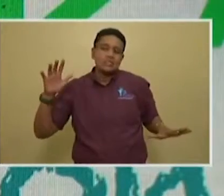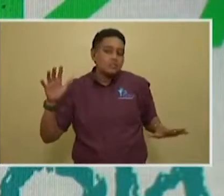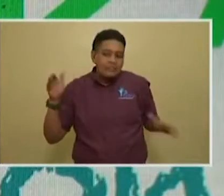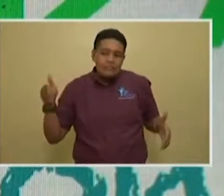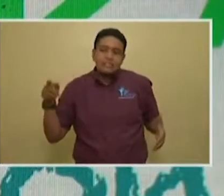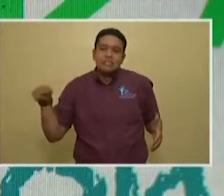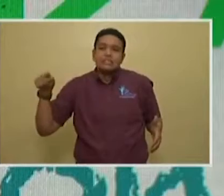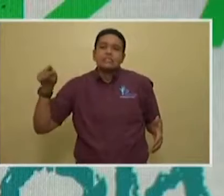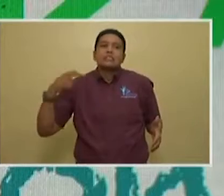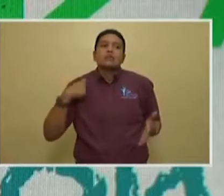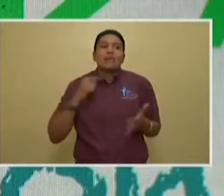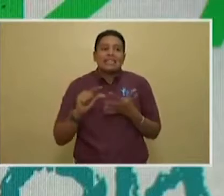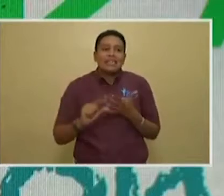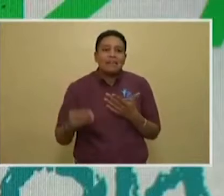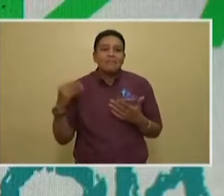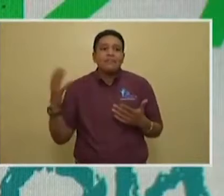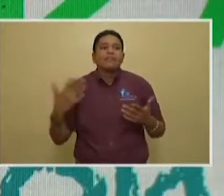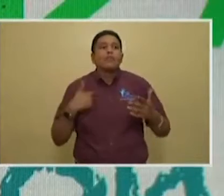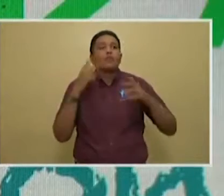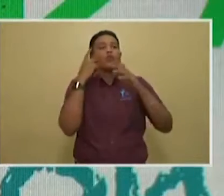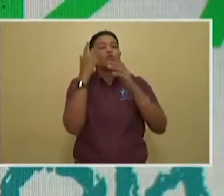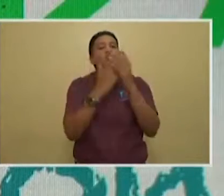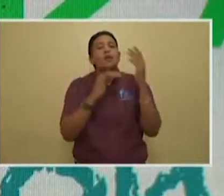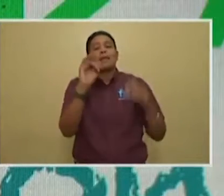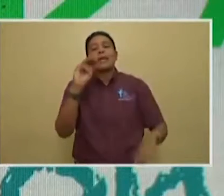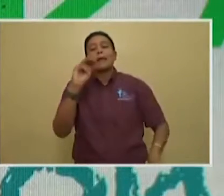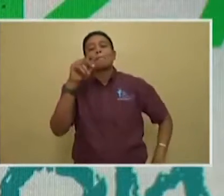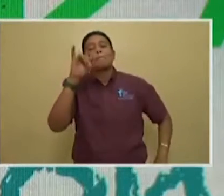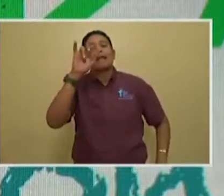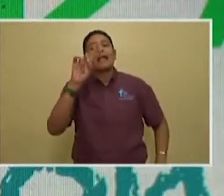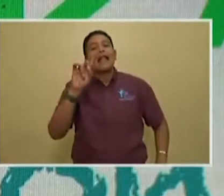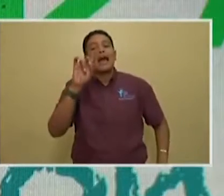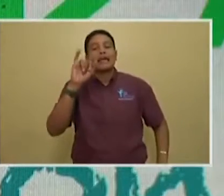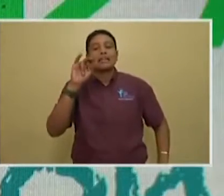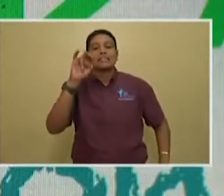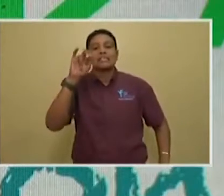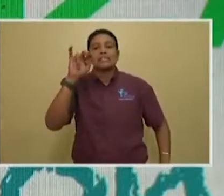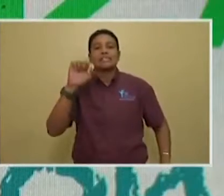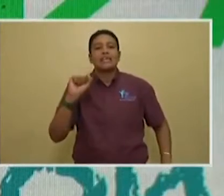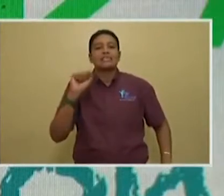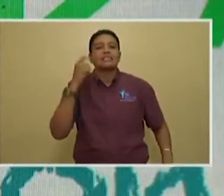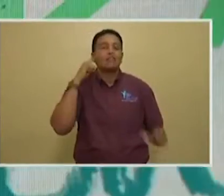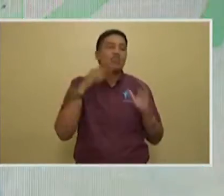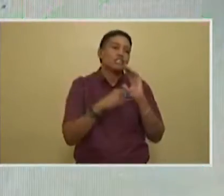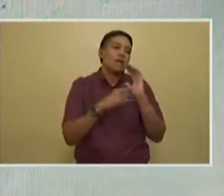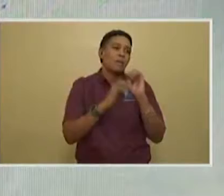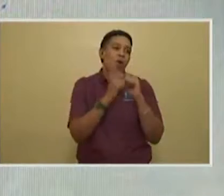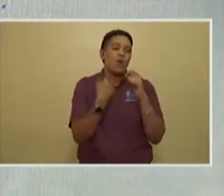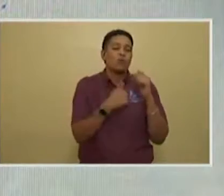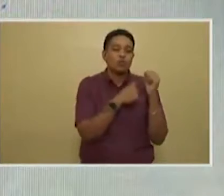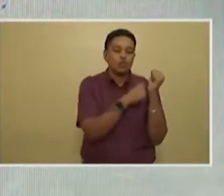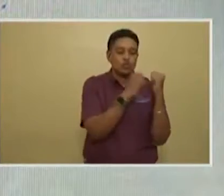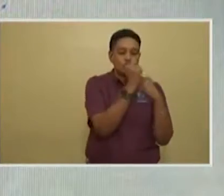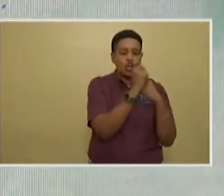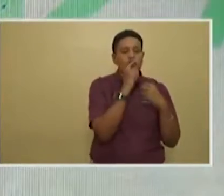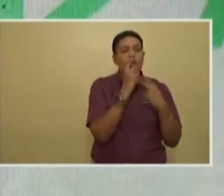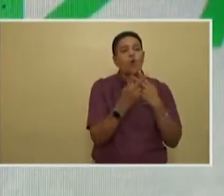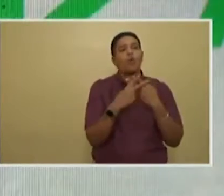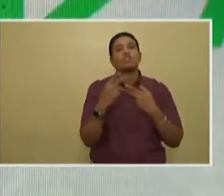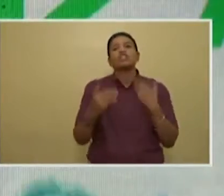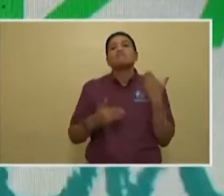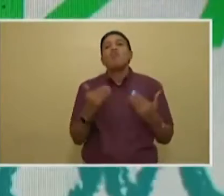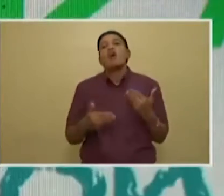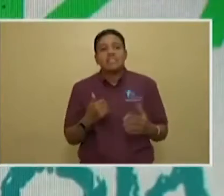vaccines. We are looking at some implied incentives, for example, in how we structure the quarantine